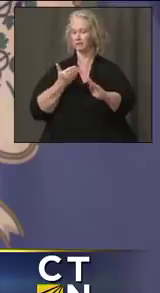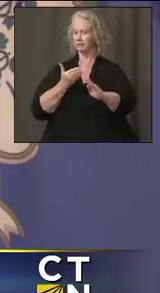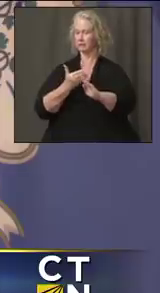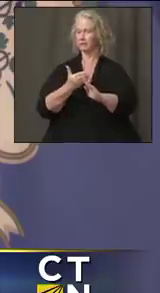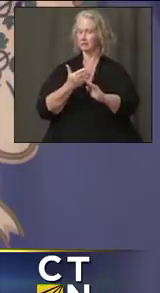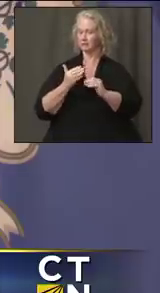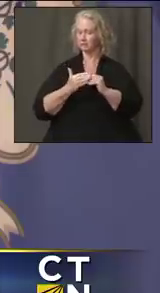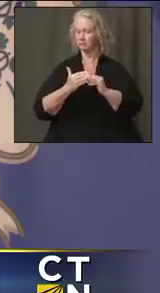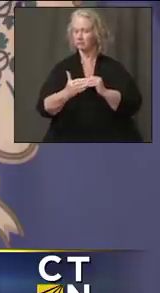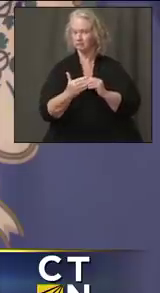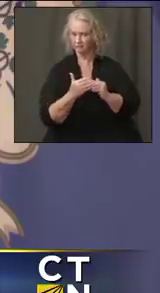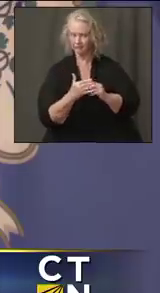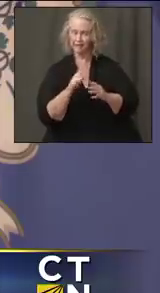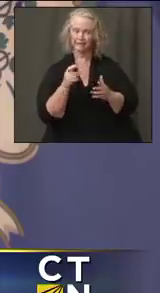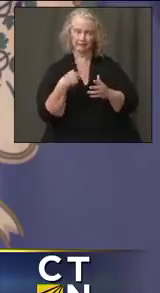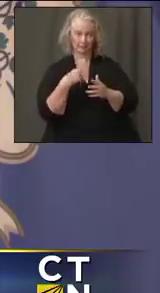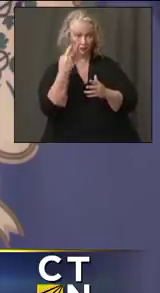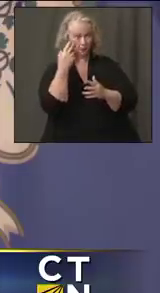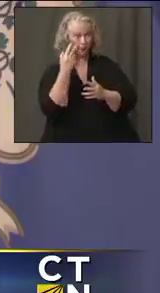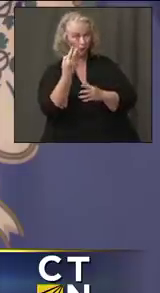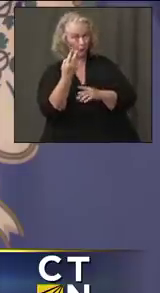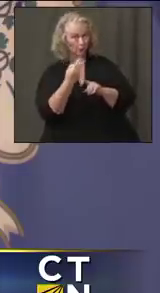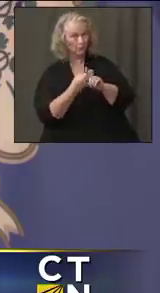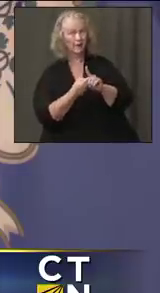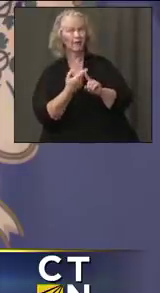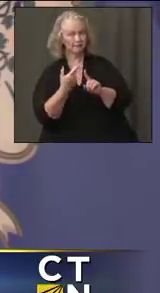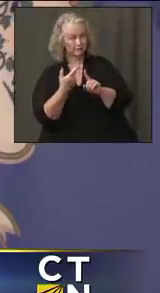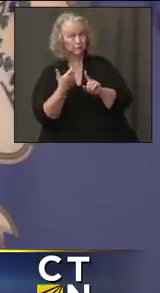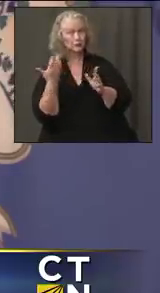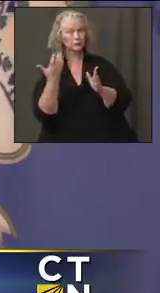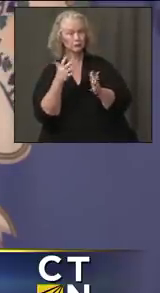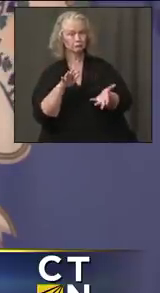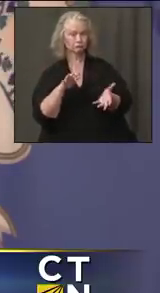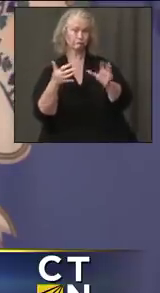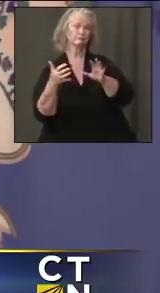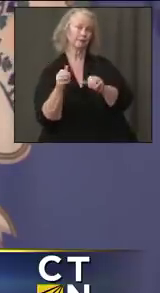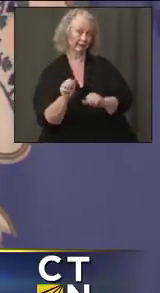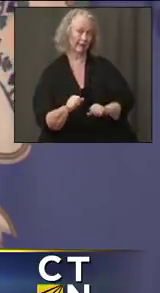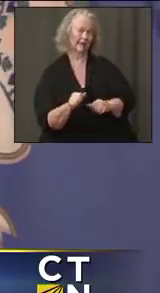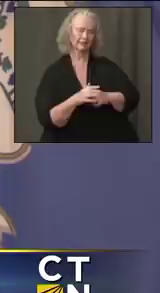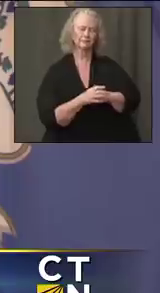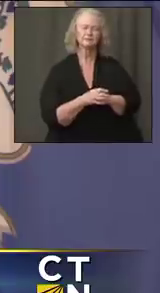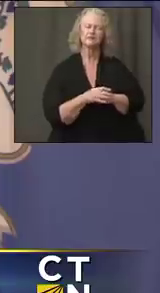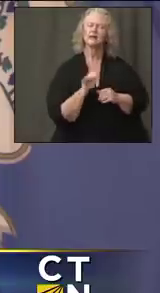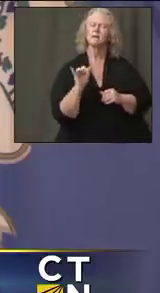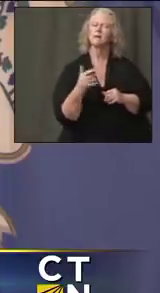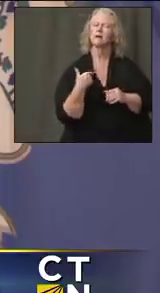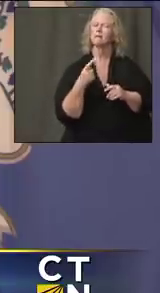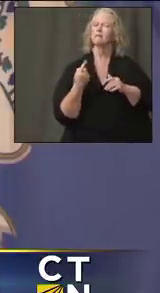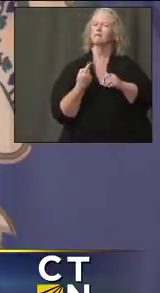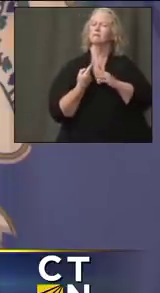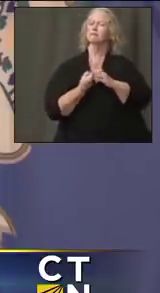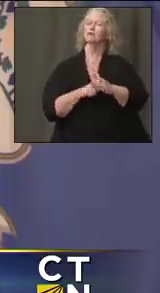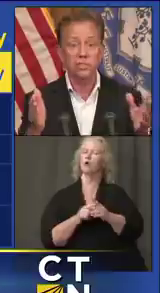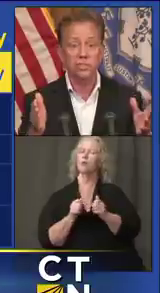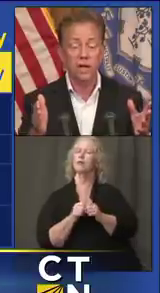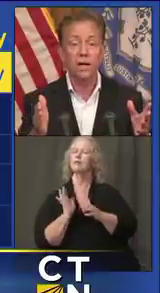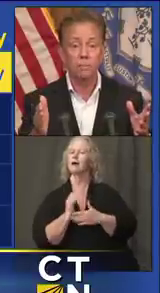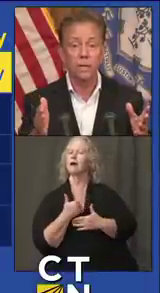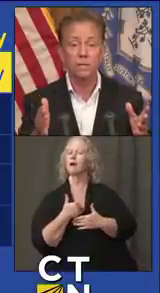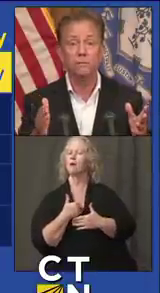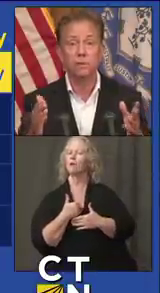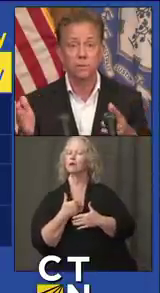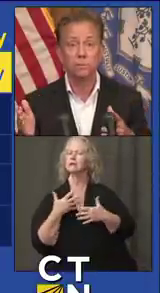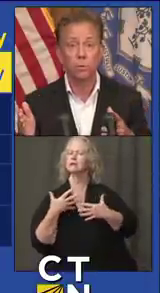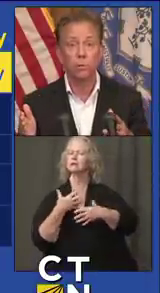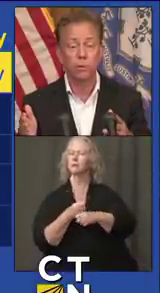seen what a difference 2 months can make. Very quickly on our daily summary, the good news is this is not a